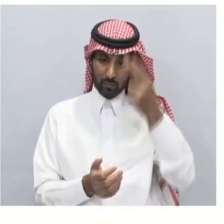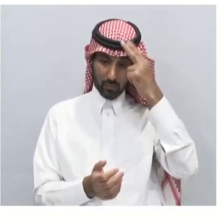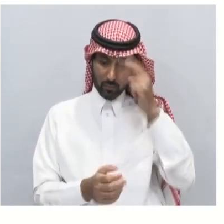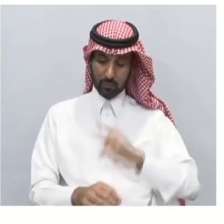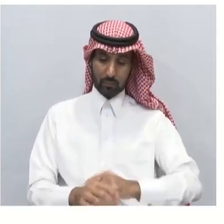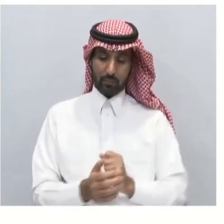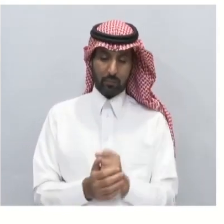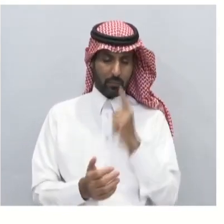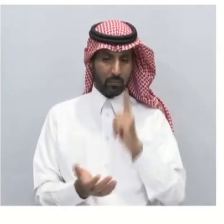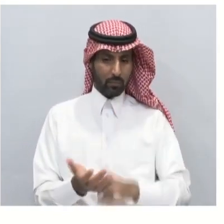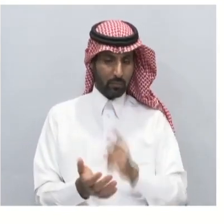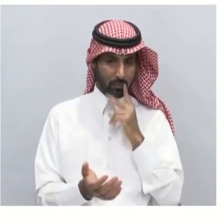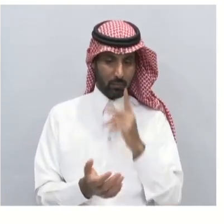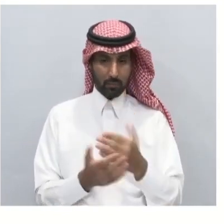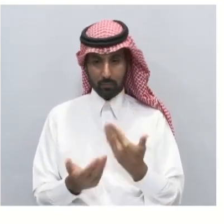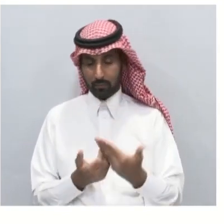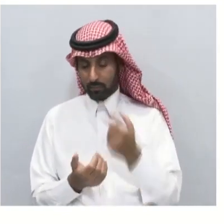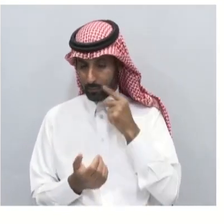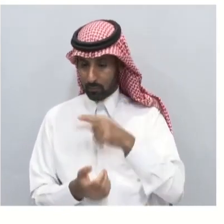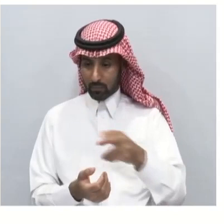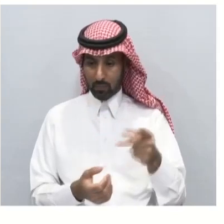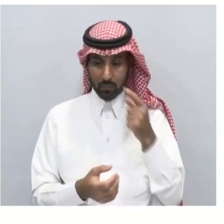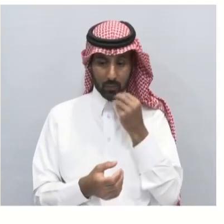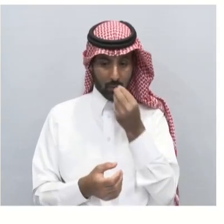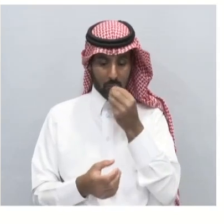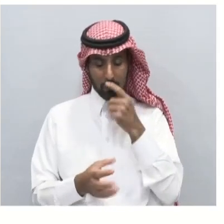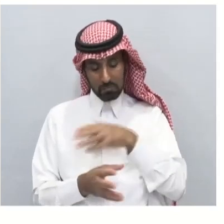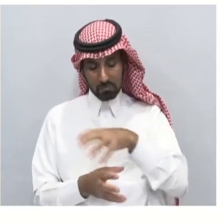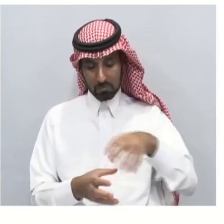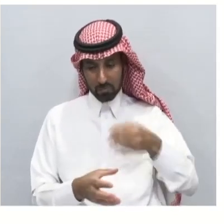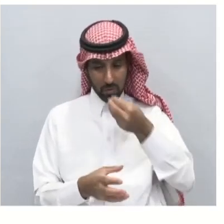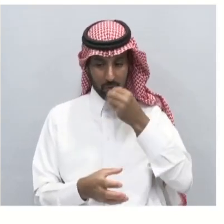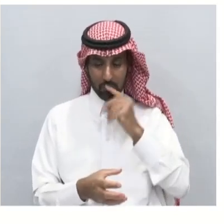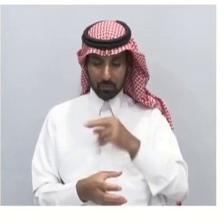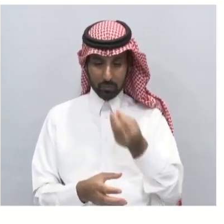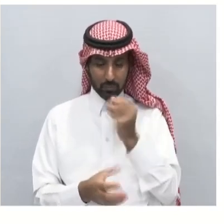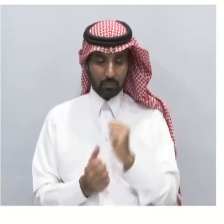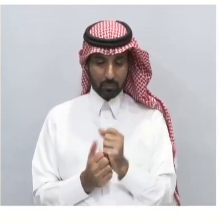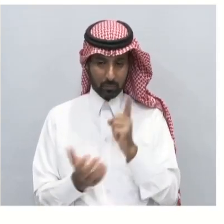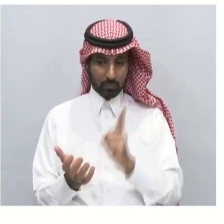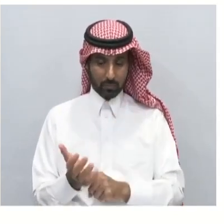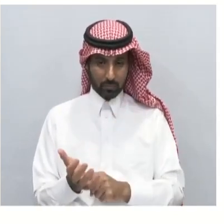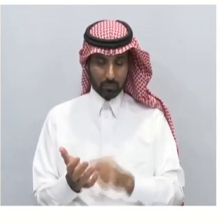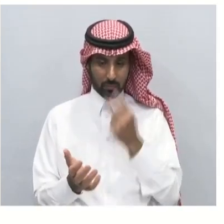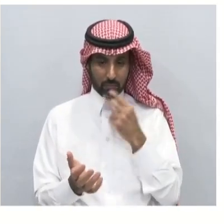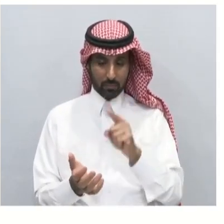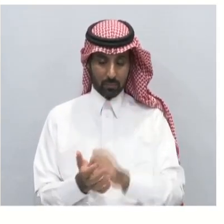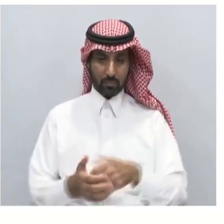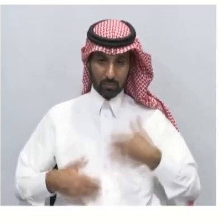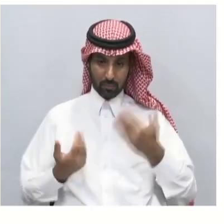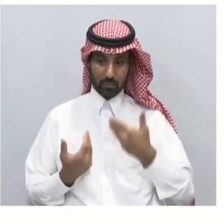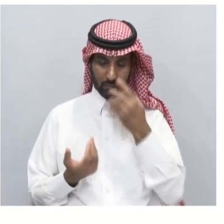Saudi. Make sure to try all the different kinds of food here. Be sure to have